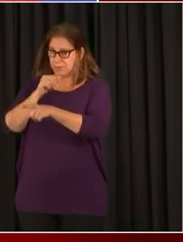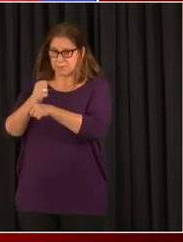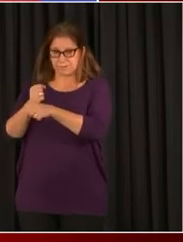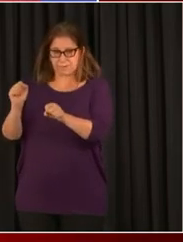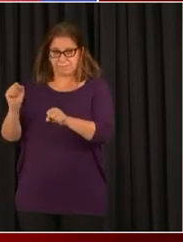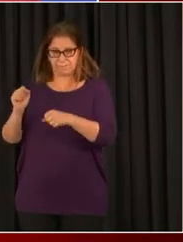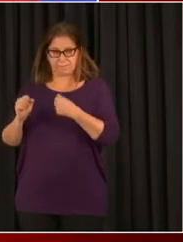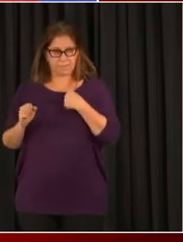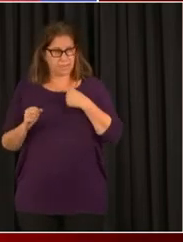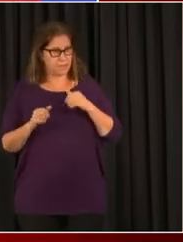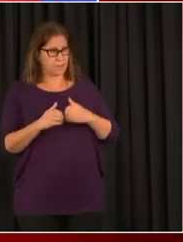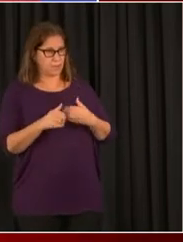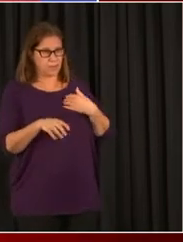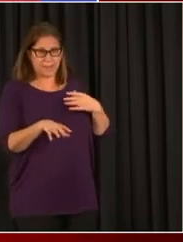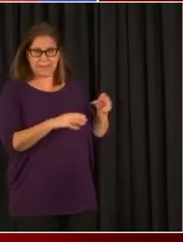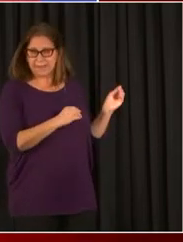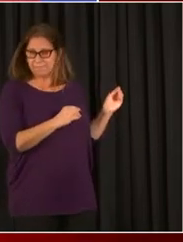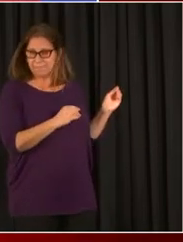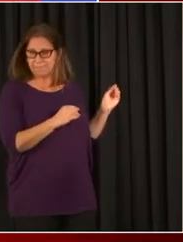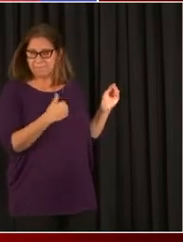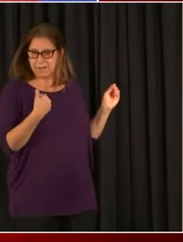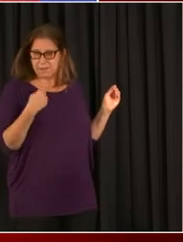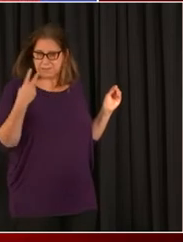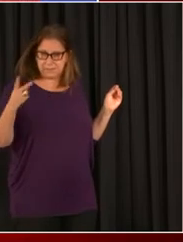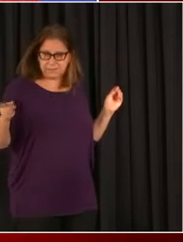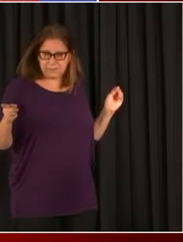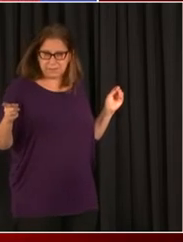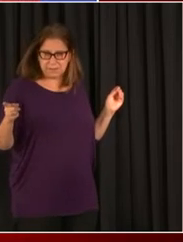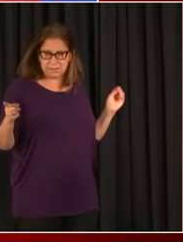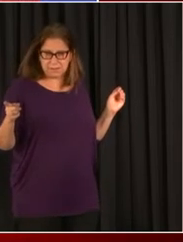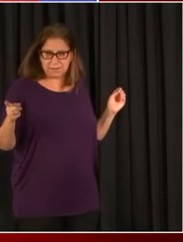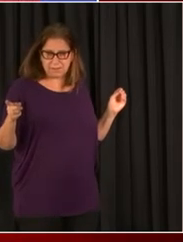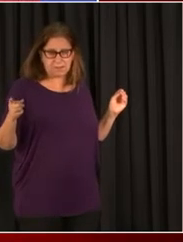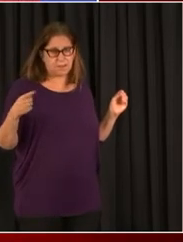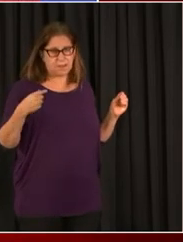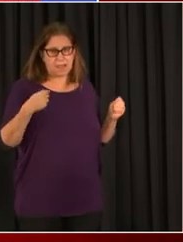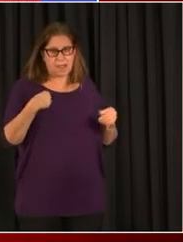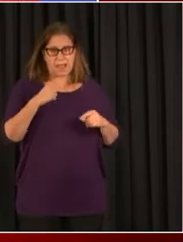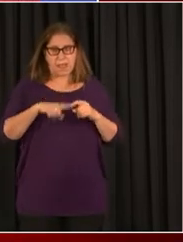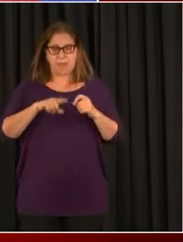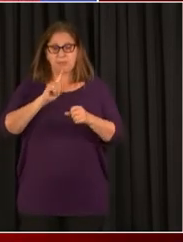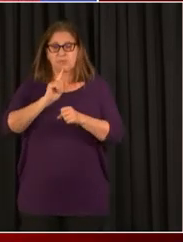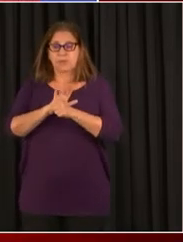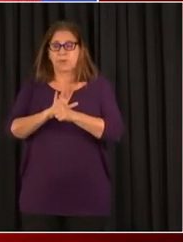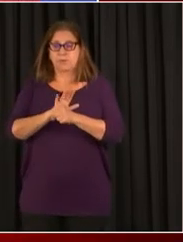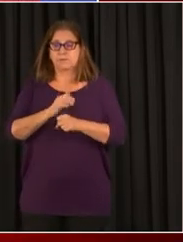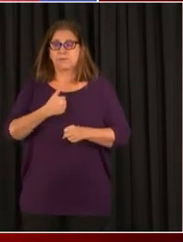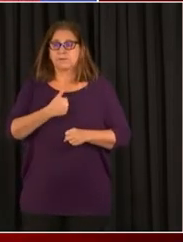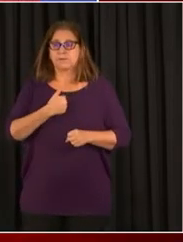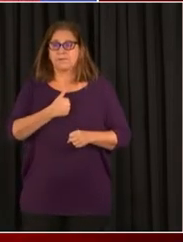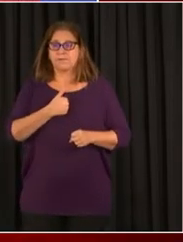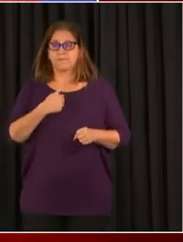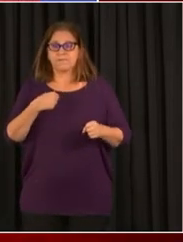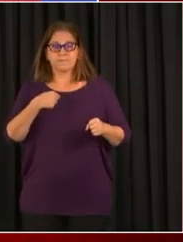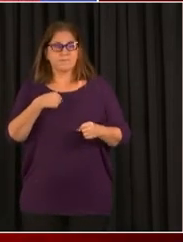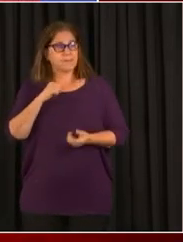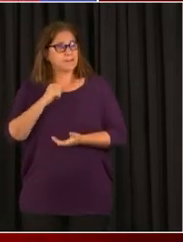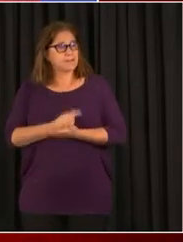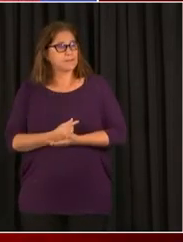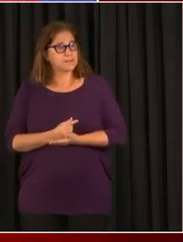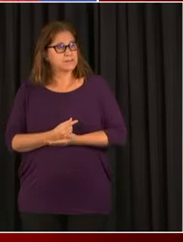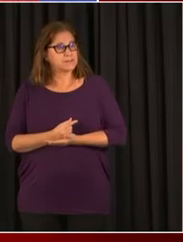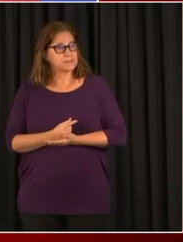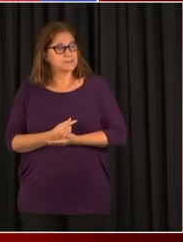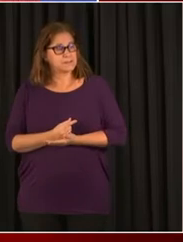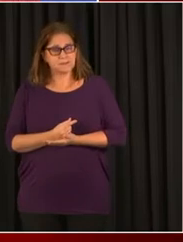leave? And if I cannot assure that I can leave easily, I won't go. And that's for going to someone's house,